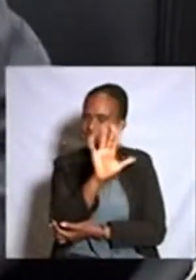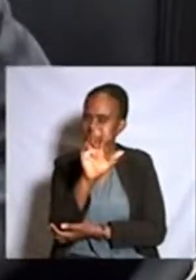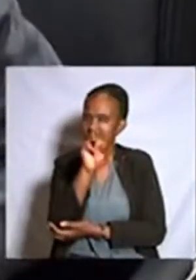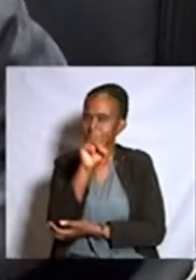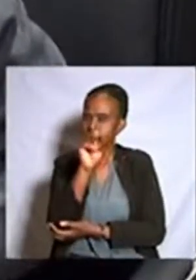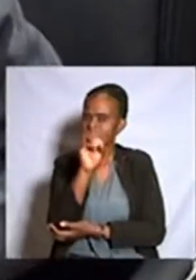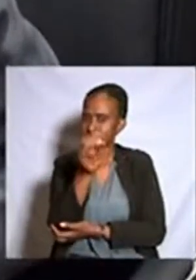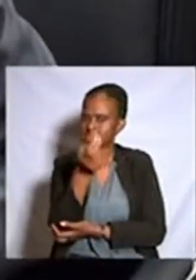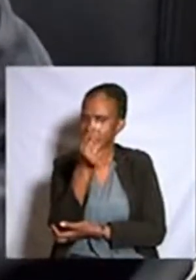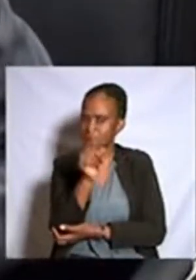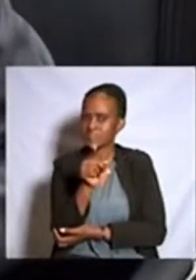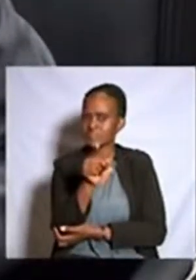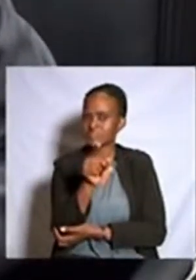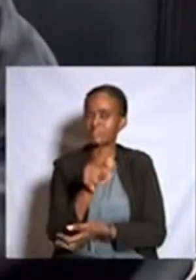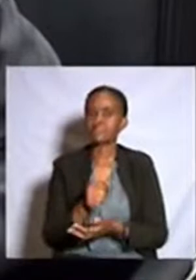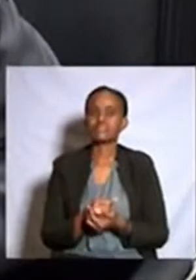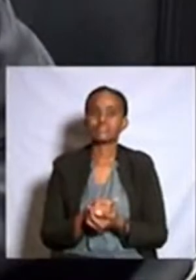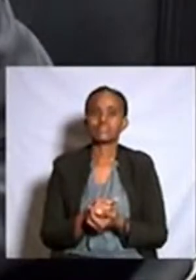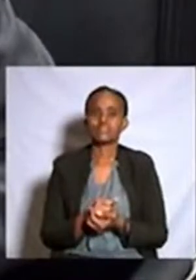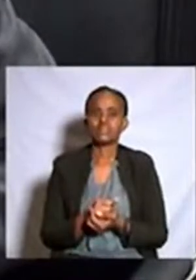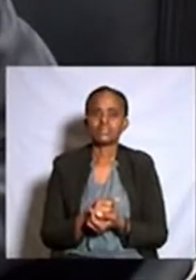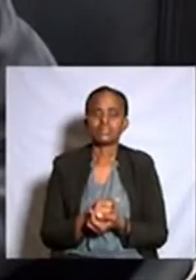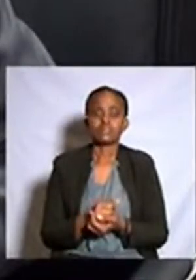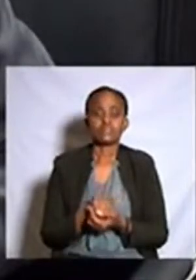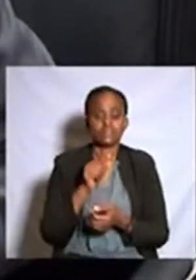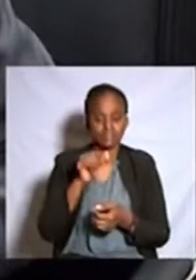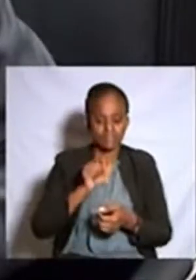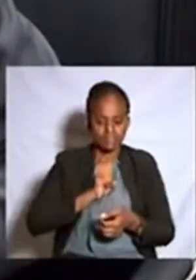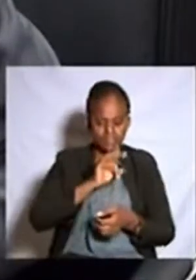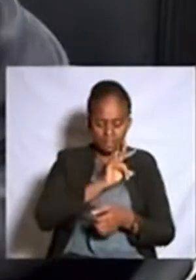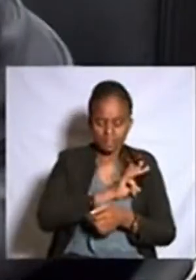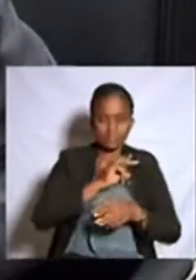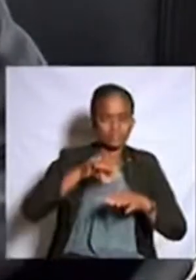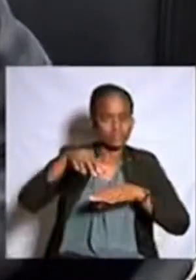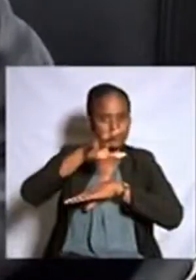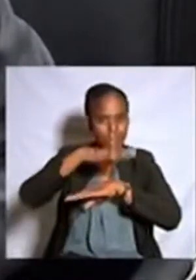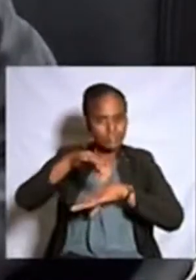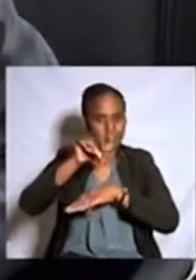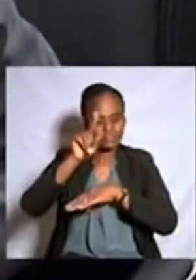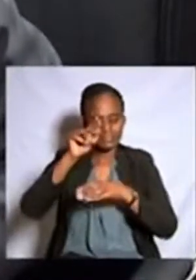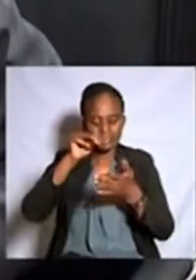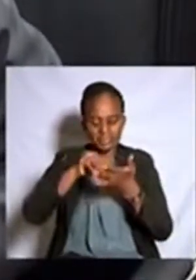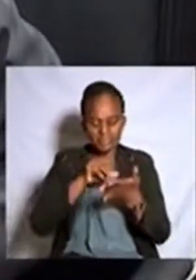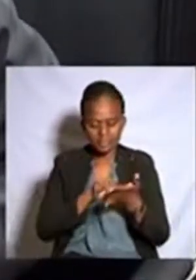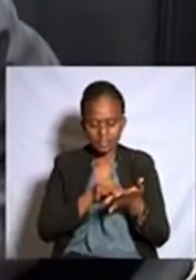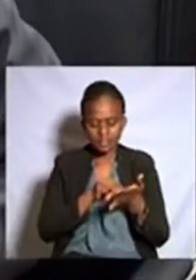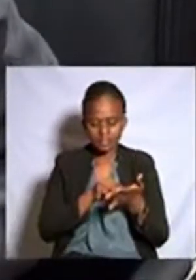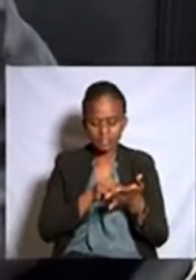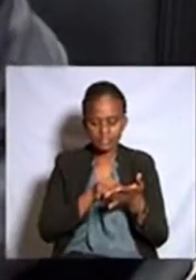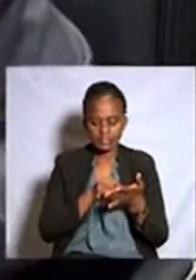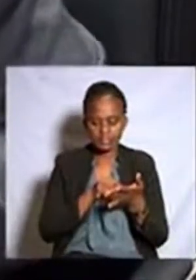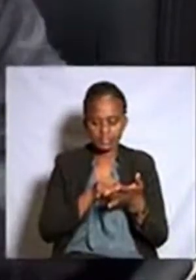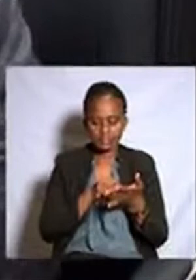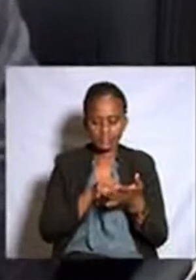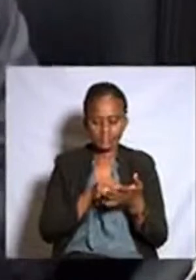memorandum on staff mortgages above 1 million.